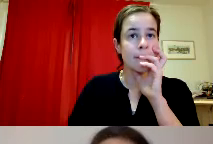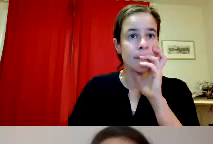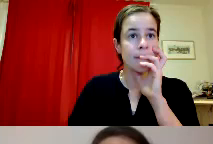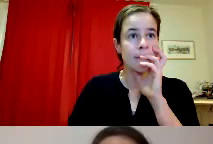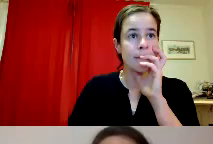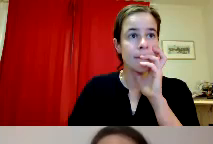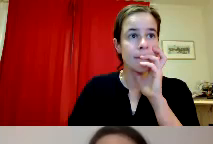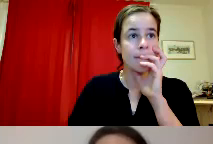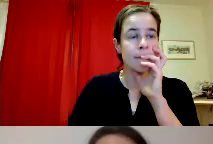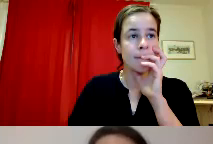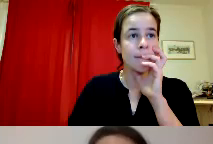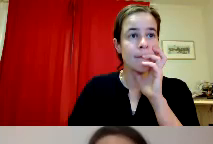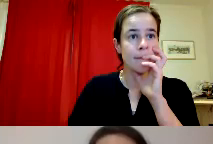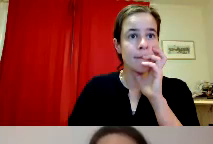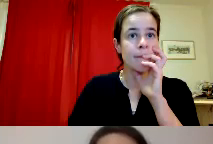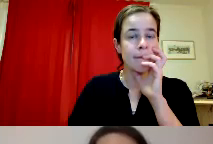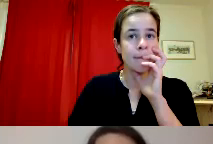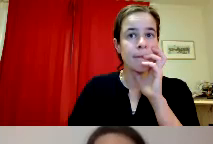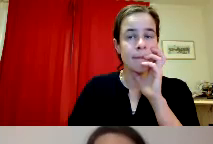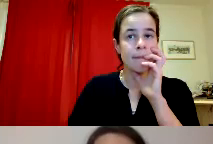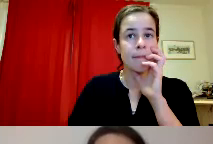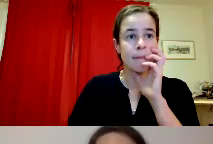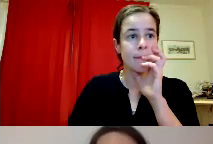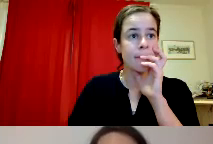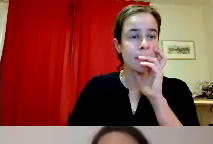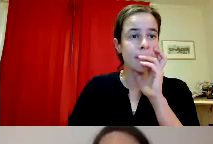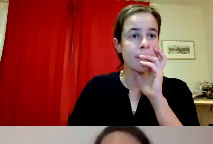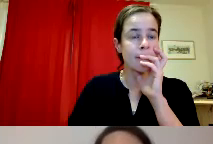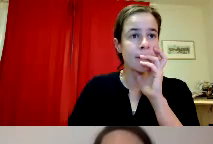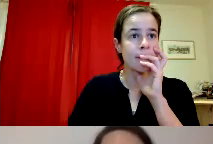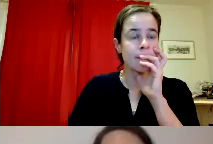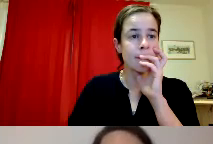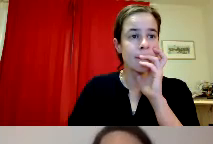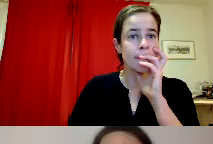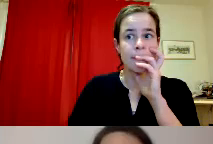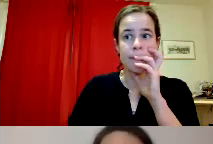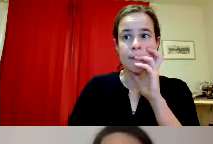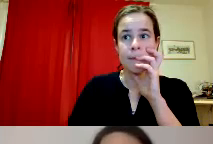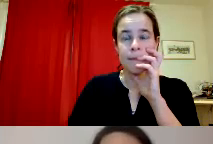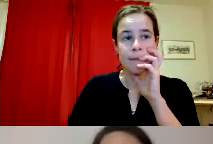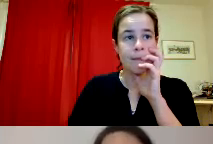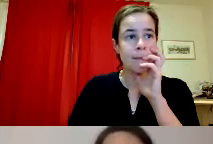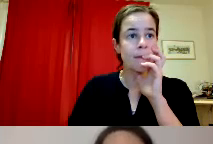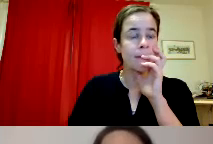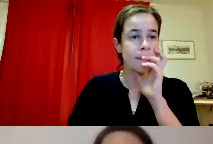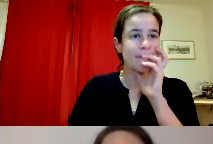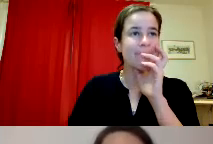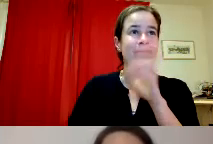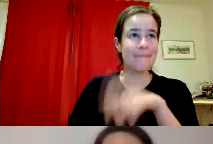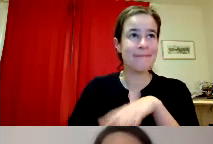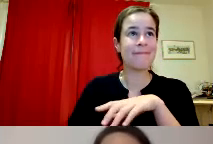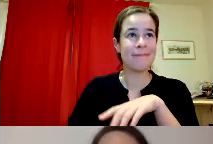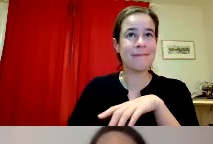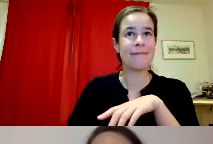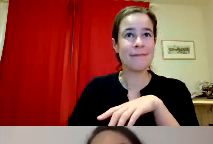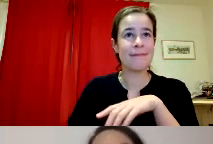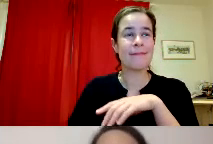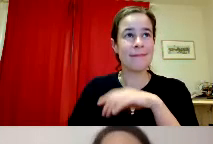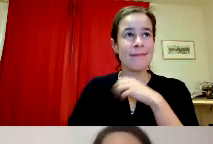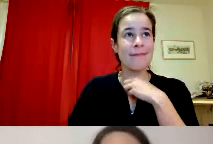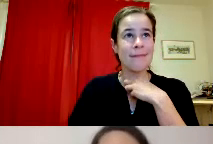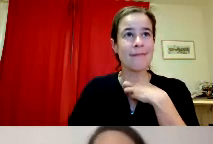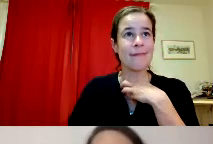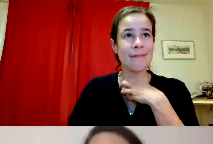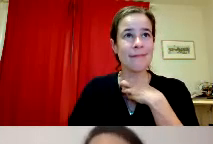open-ended questions, when we asked caregivers what their top concern was, of course, the top concern was COVID-19 infection, either